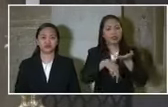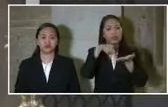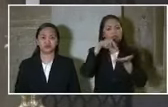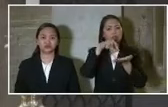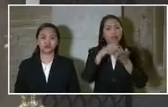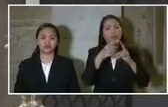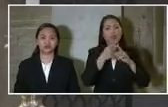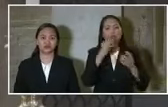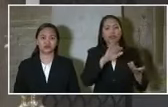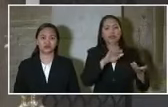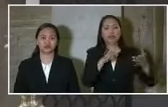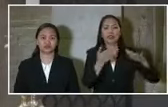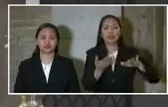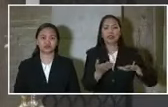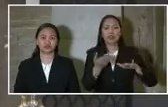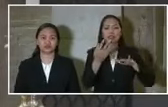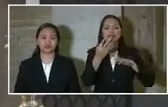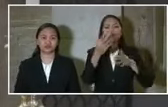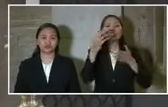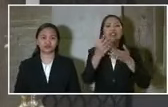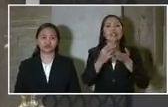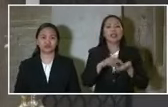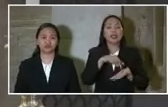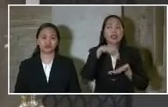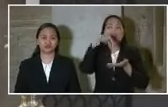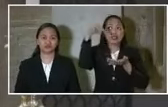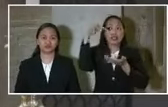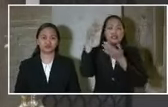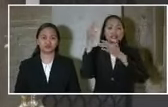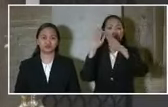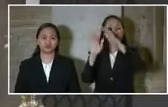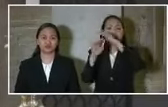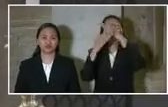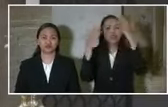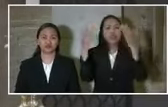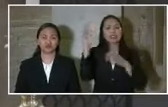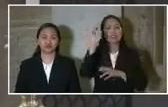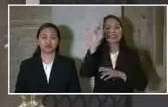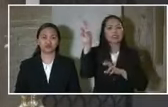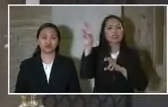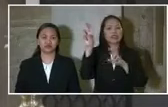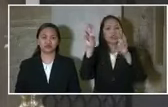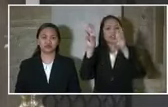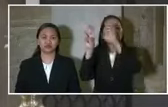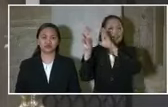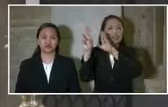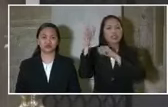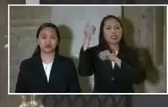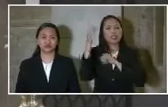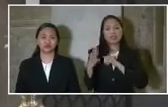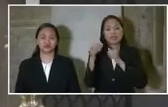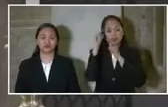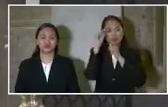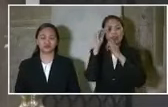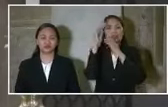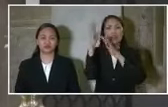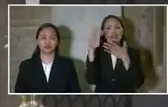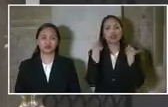dead. He ascended into heaven and is seated at the right hand of God, the Father